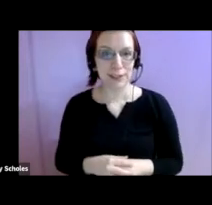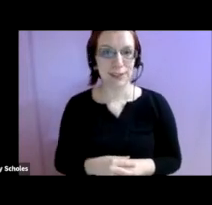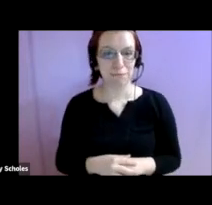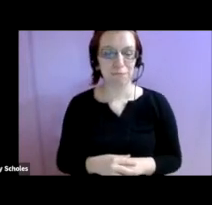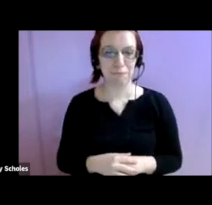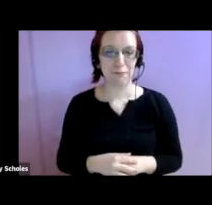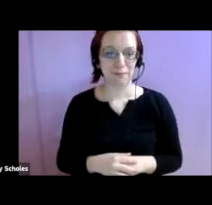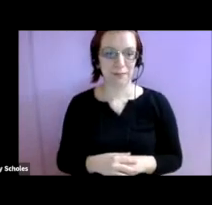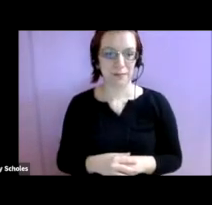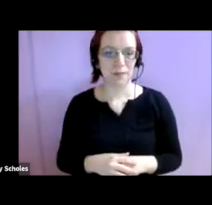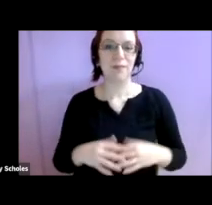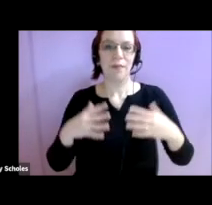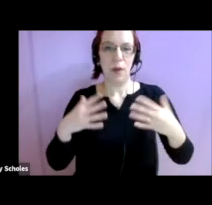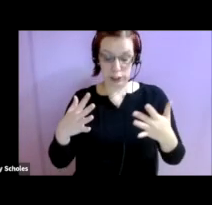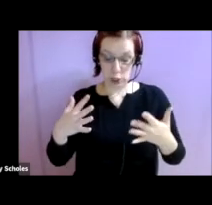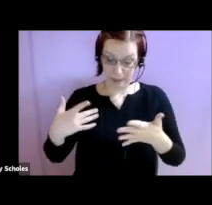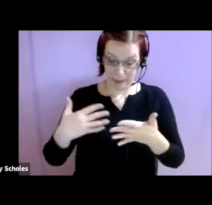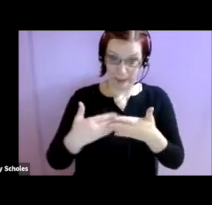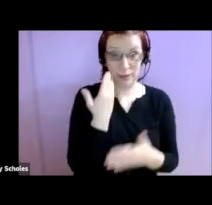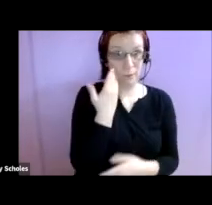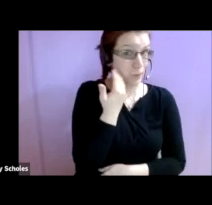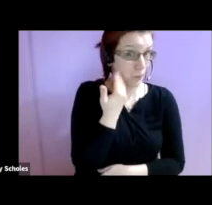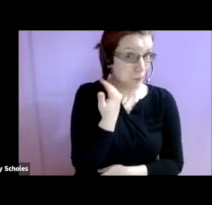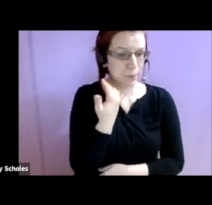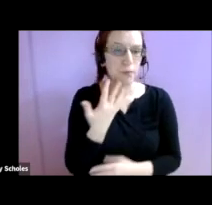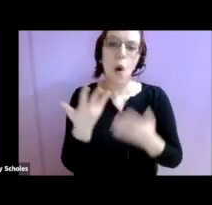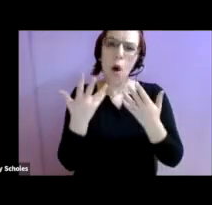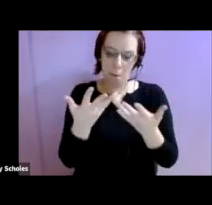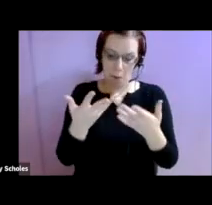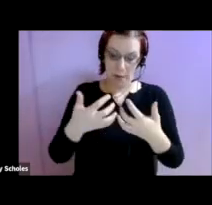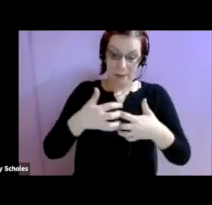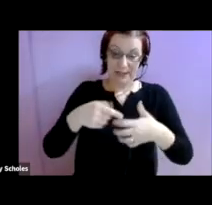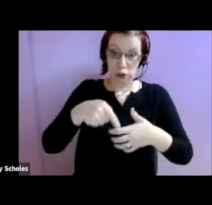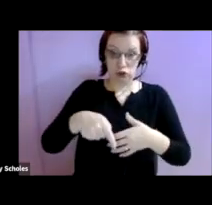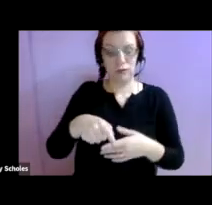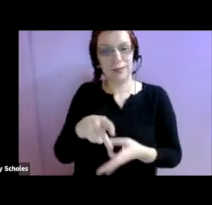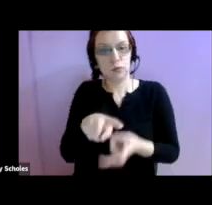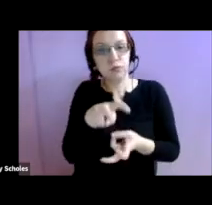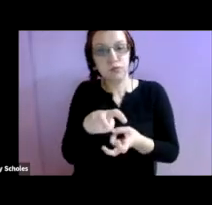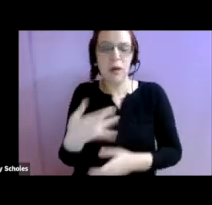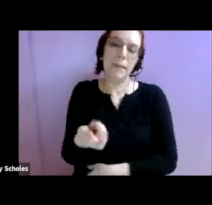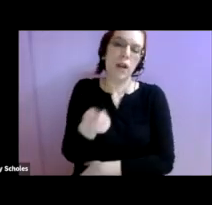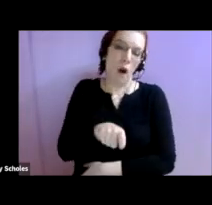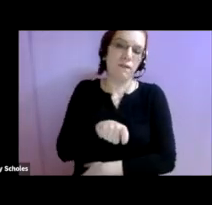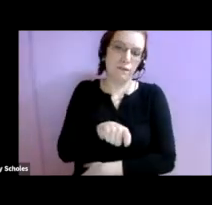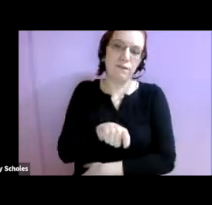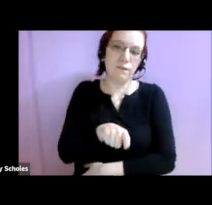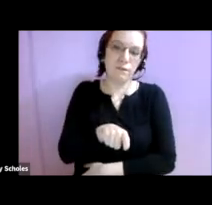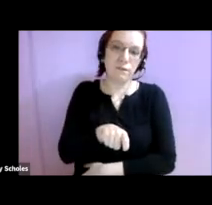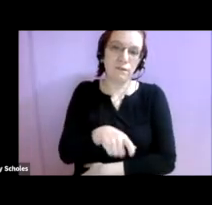So to bring you right up to date, we're off at the moment, improving the detectors again,